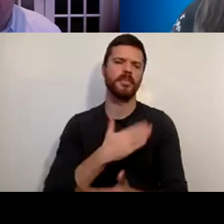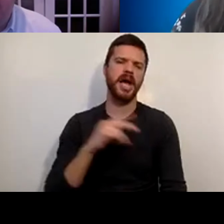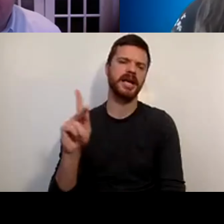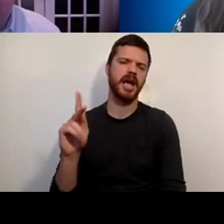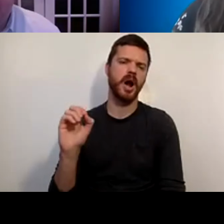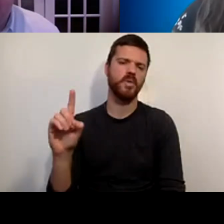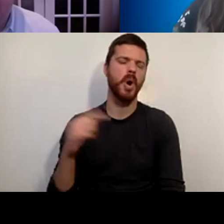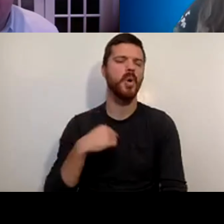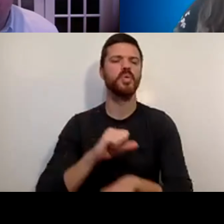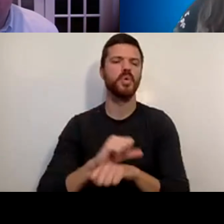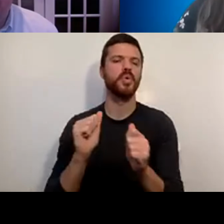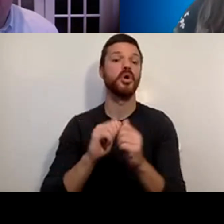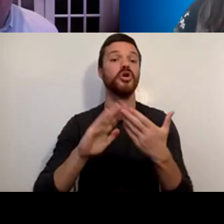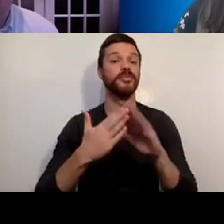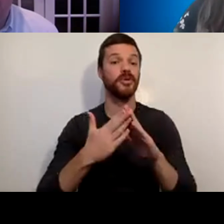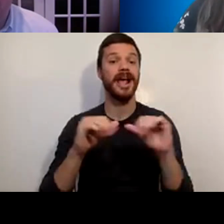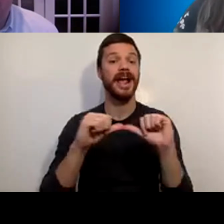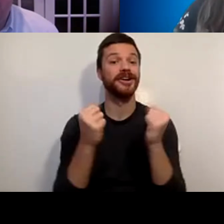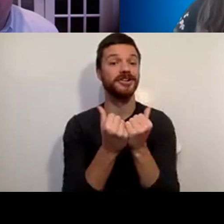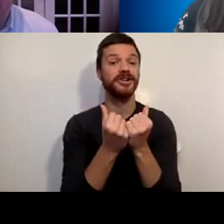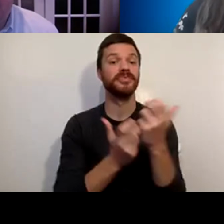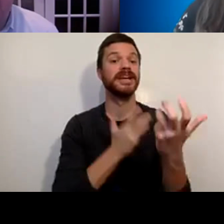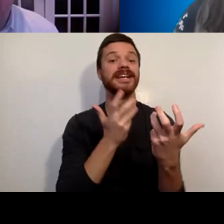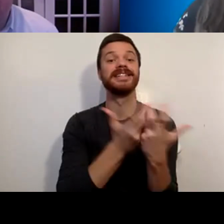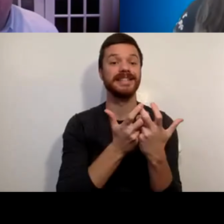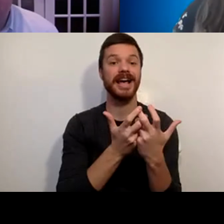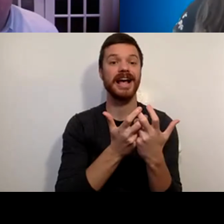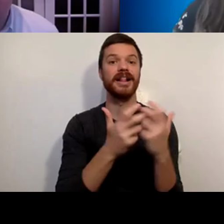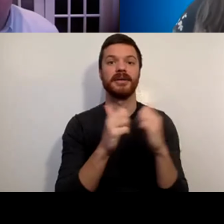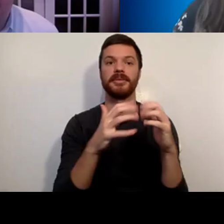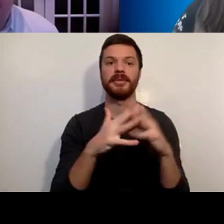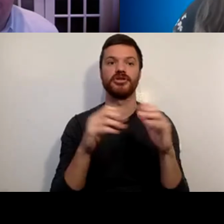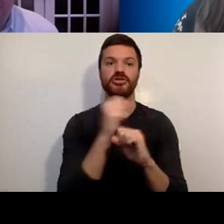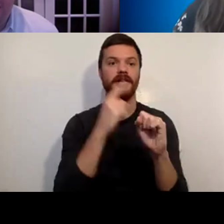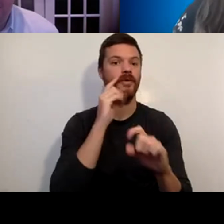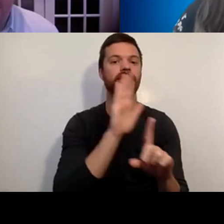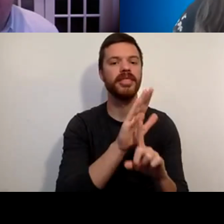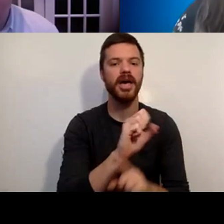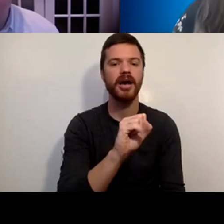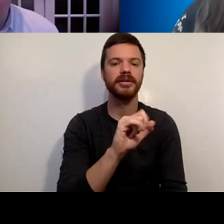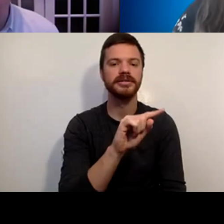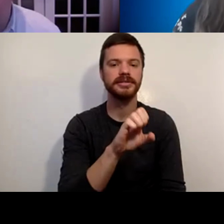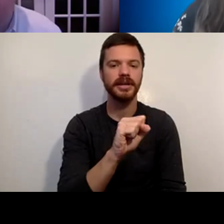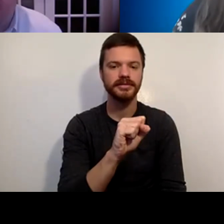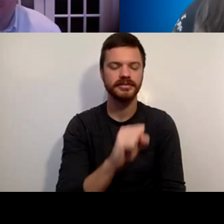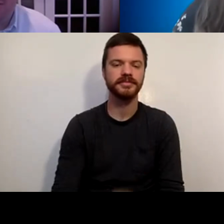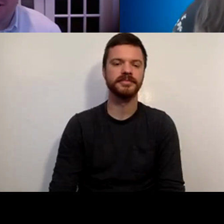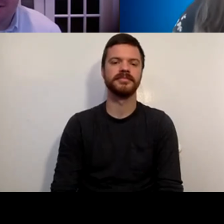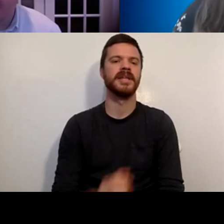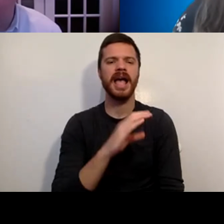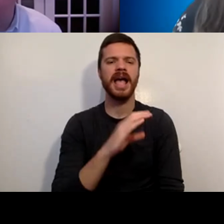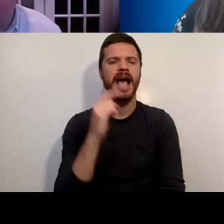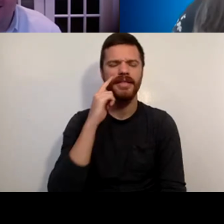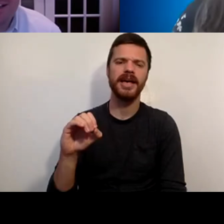community agencies to tailor implementation strategies to their site-specific needs. And I think it was Yao that mentioned